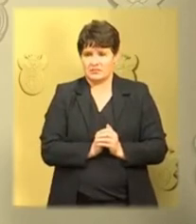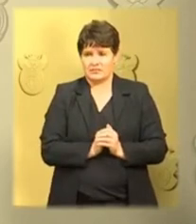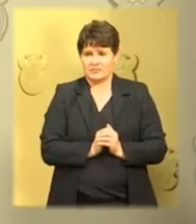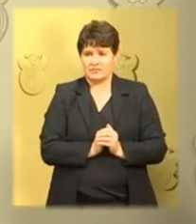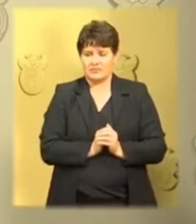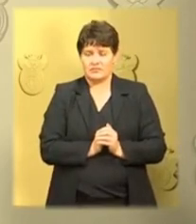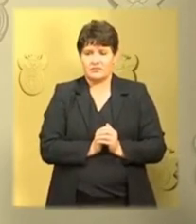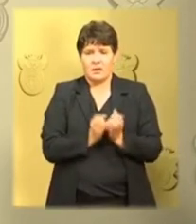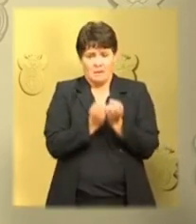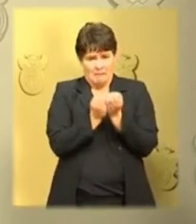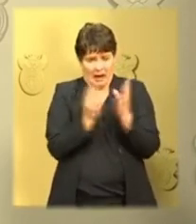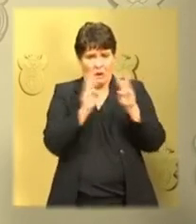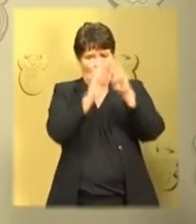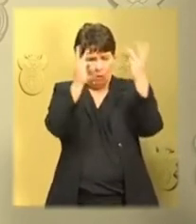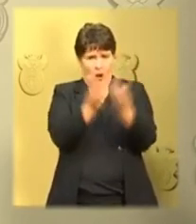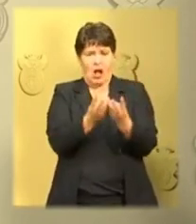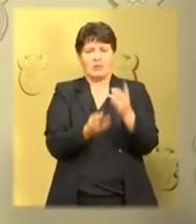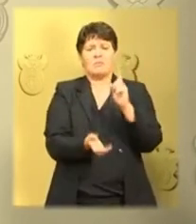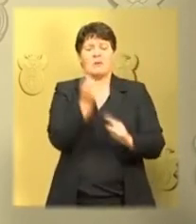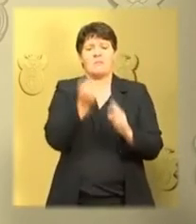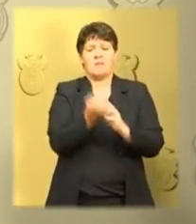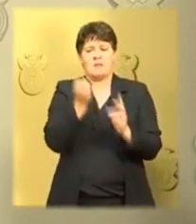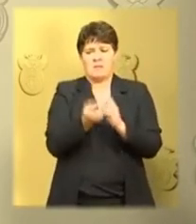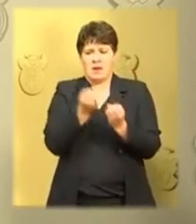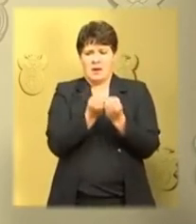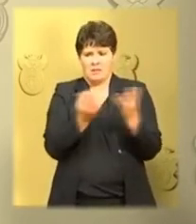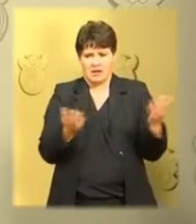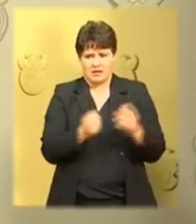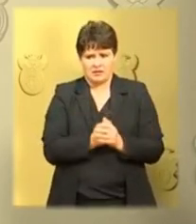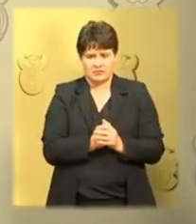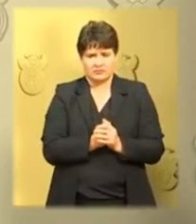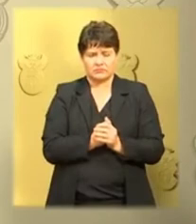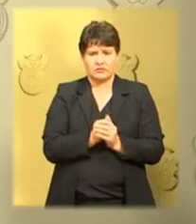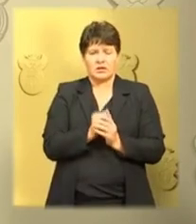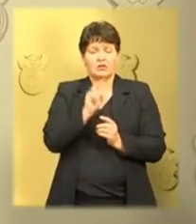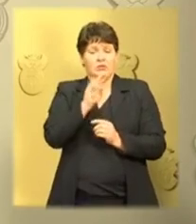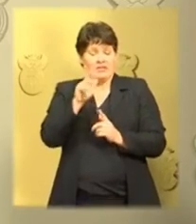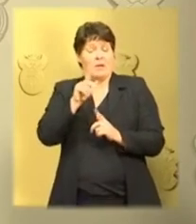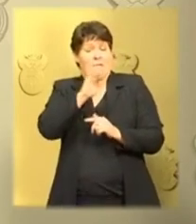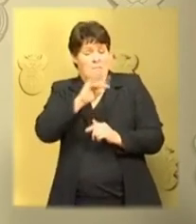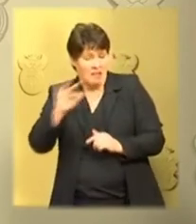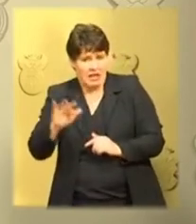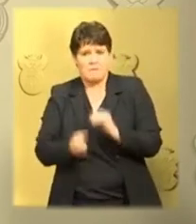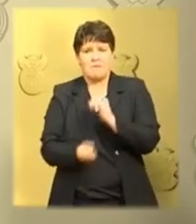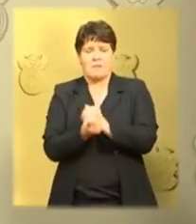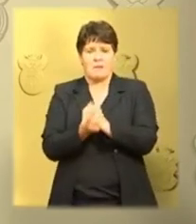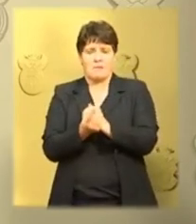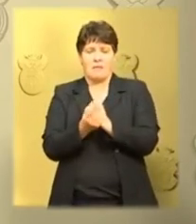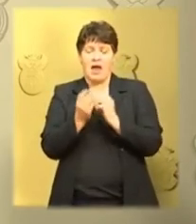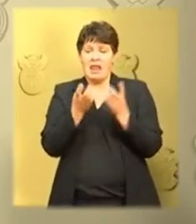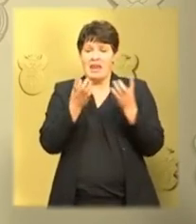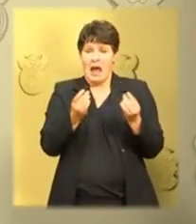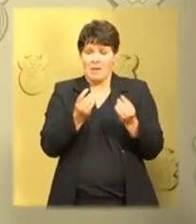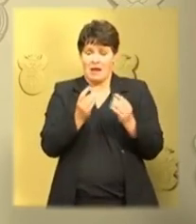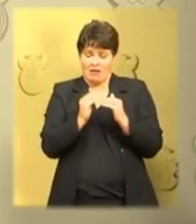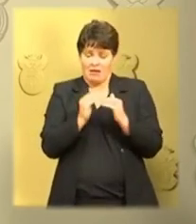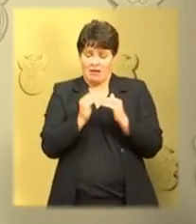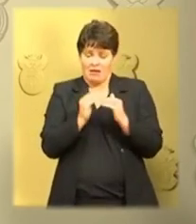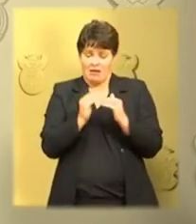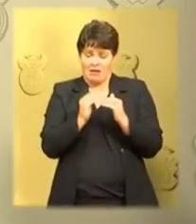worldwide. The actual number of people identified is likely to be far higher.